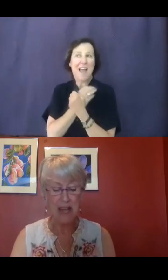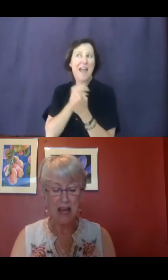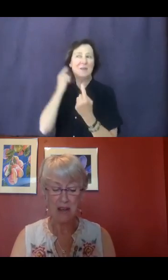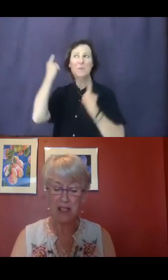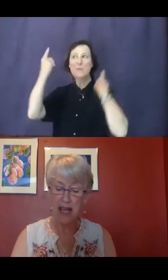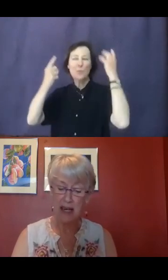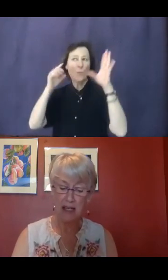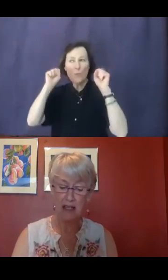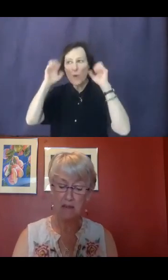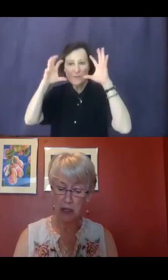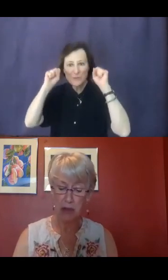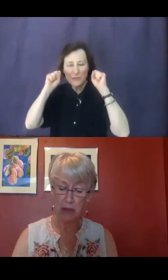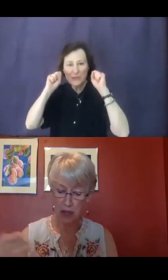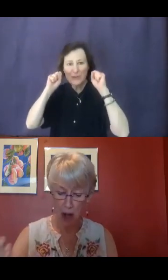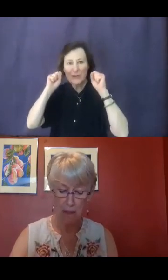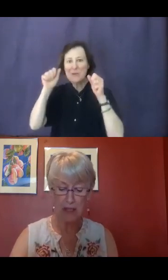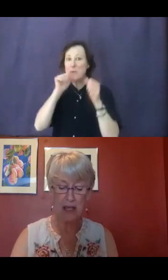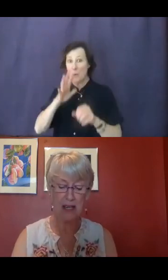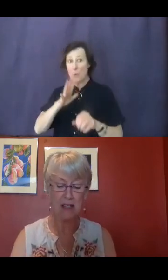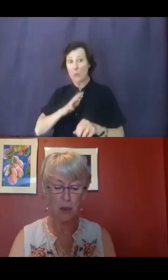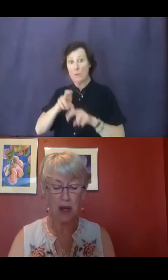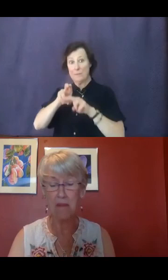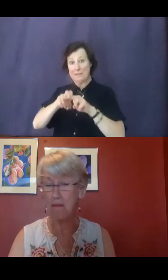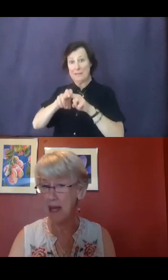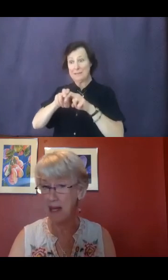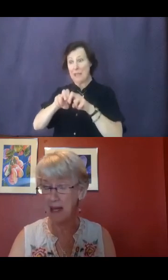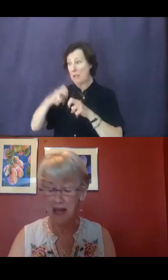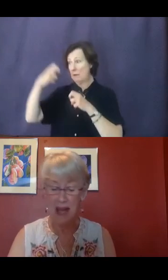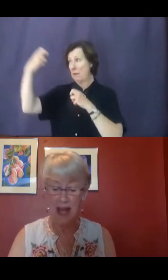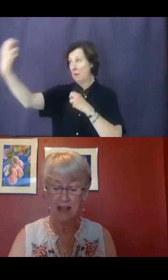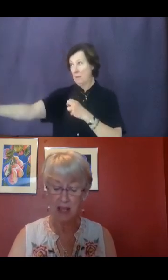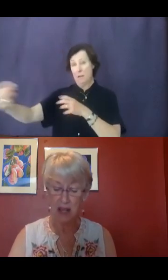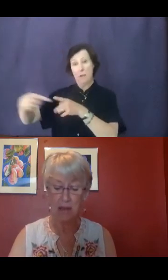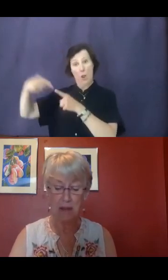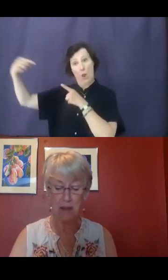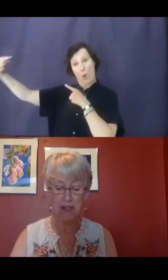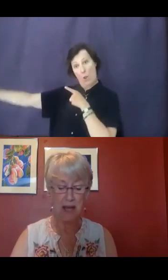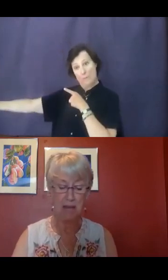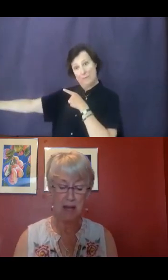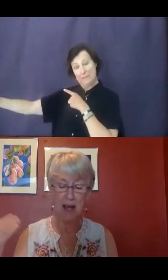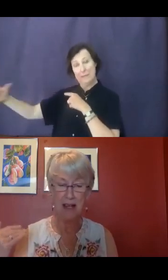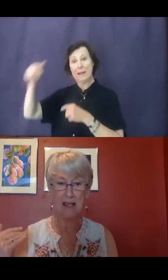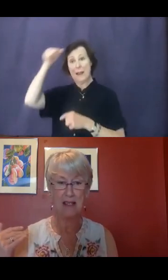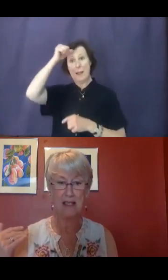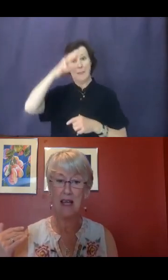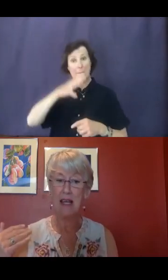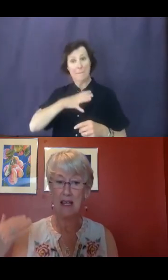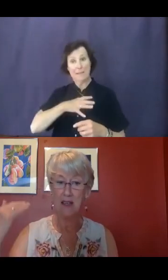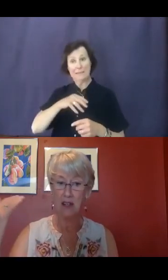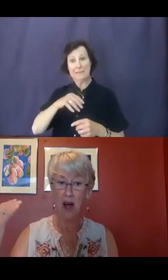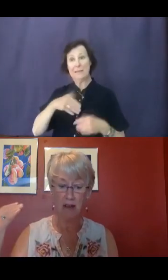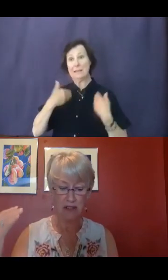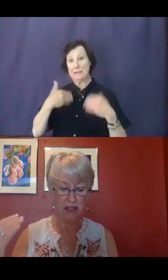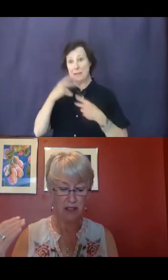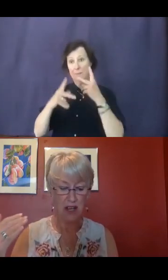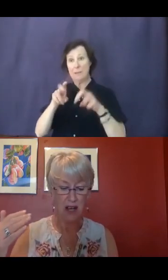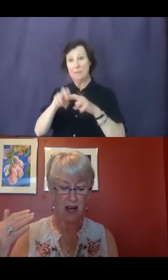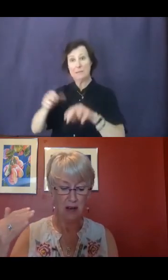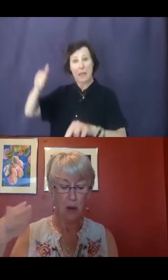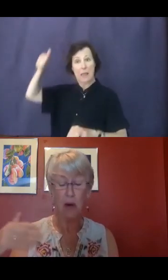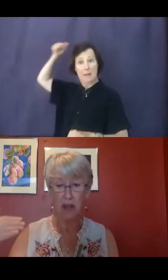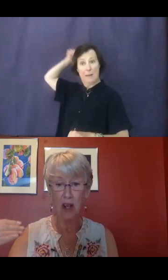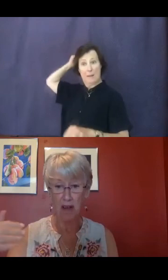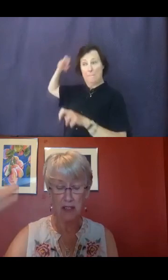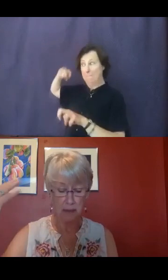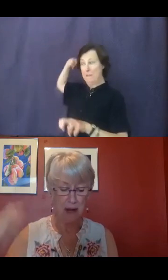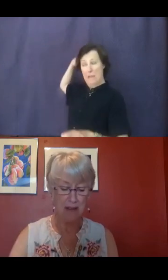the town sat in pews opposite us, while the men and young people sat behind us in the lofts